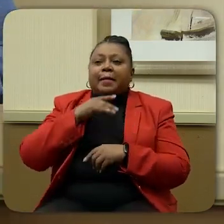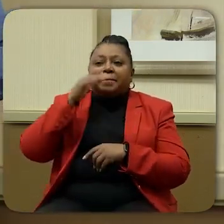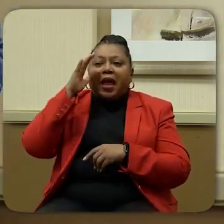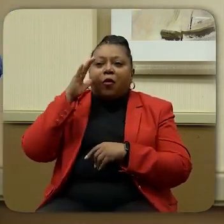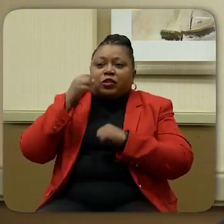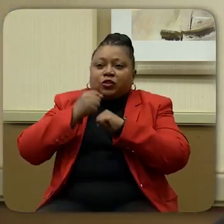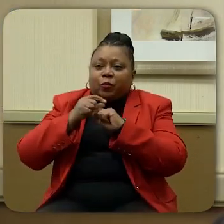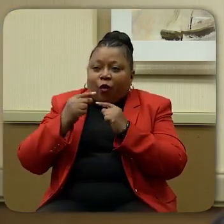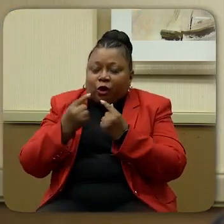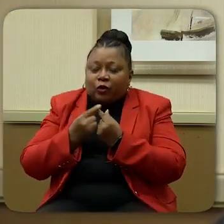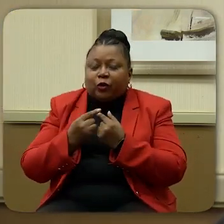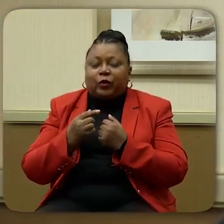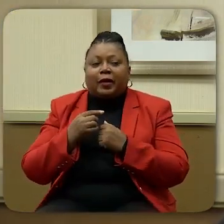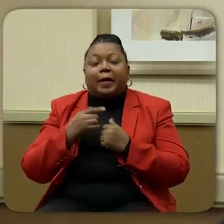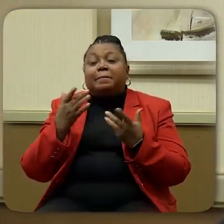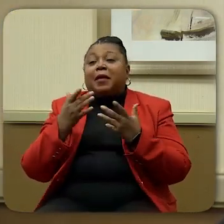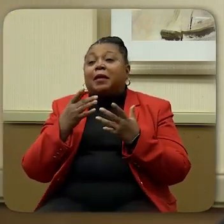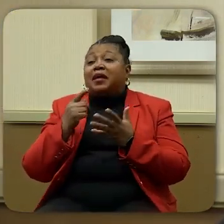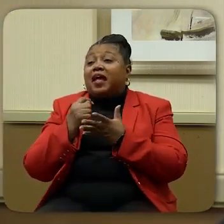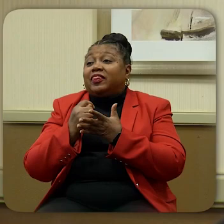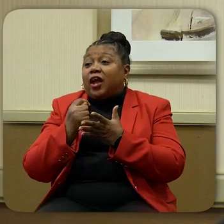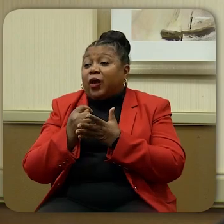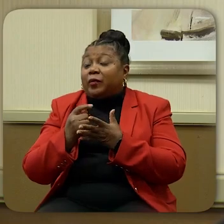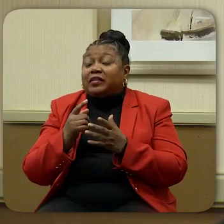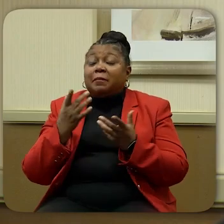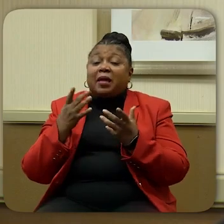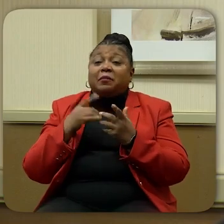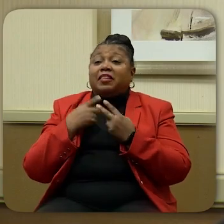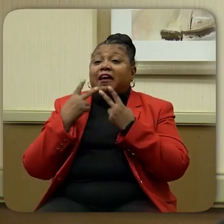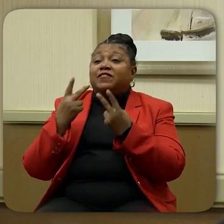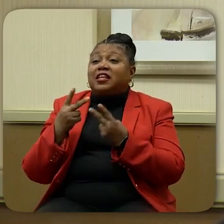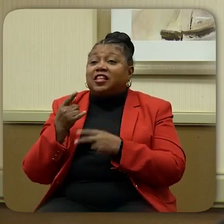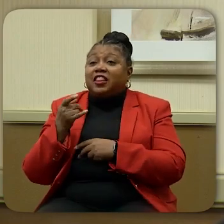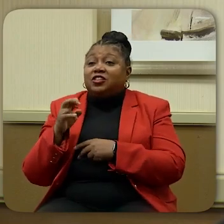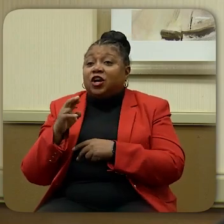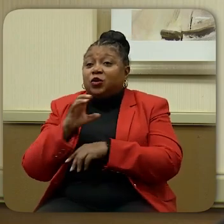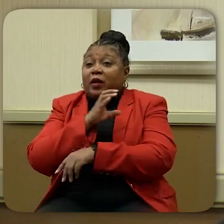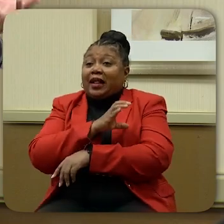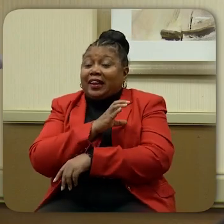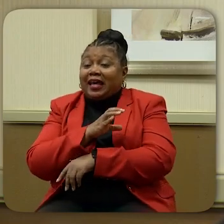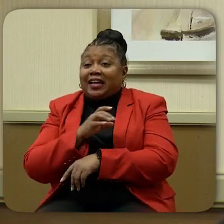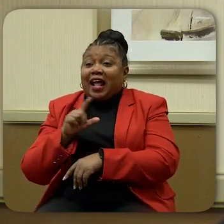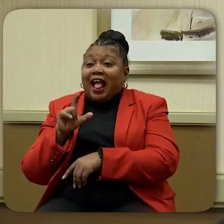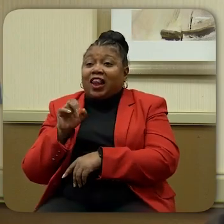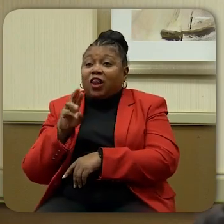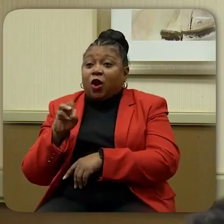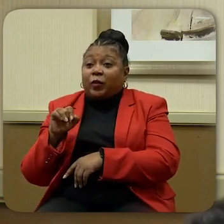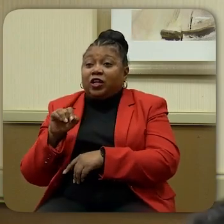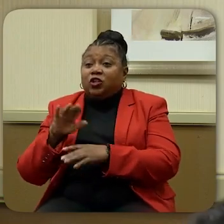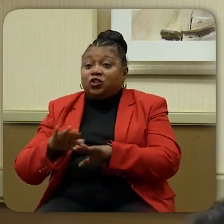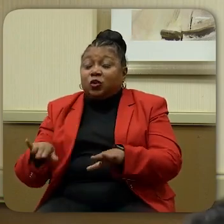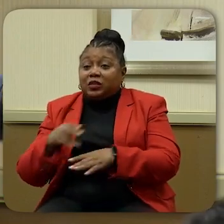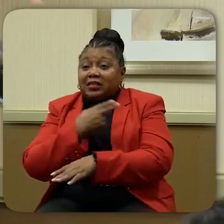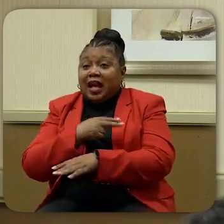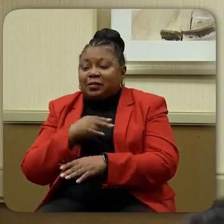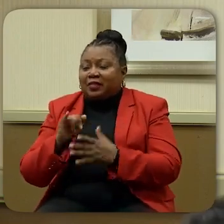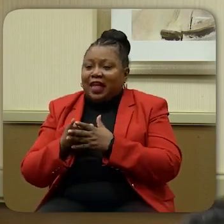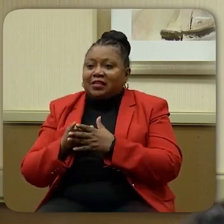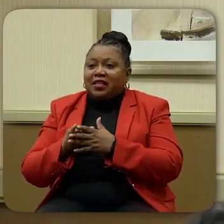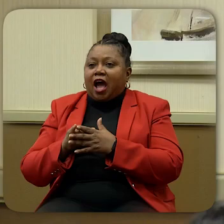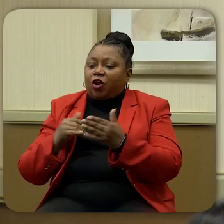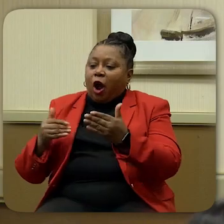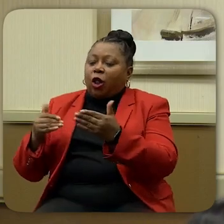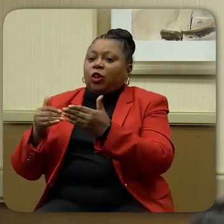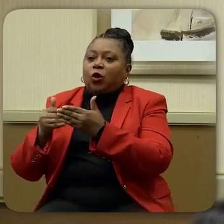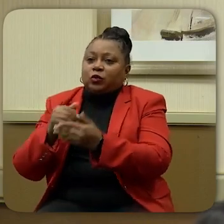parent support group, maybe a therapist, maybe they'll visit the gender clinic at Lurie Children's Hospital. That's our like